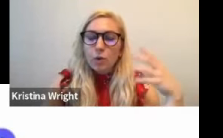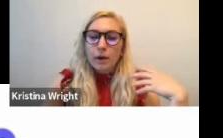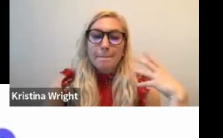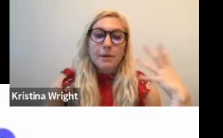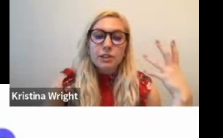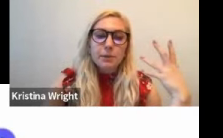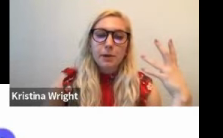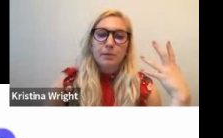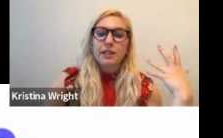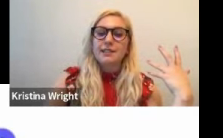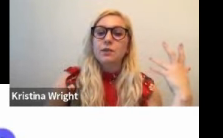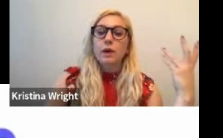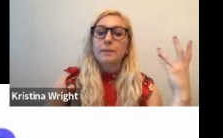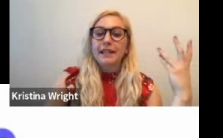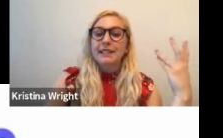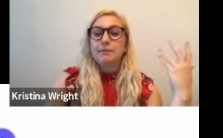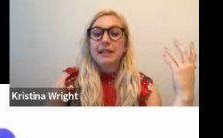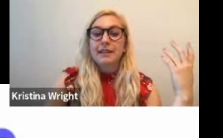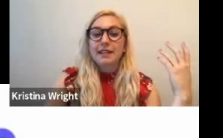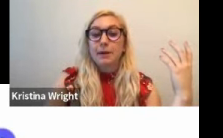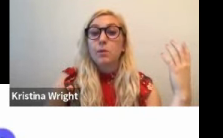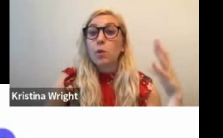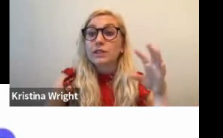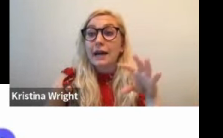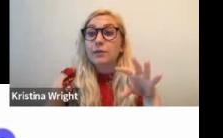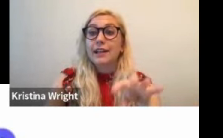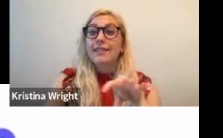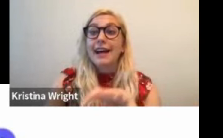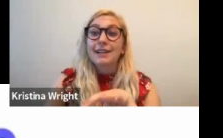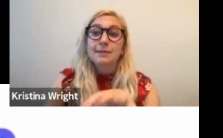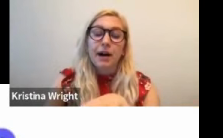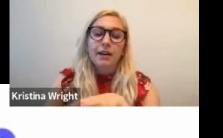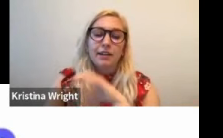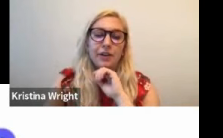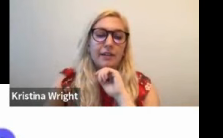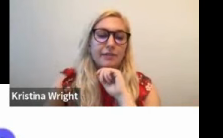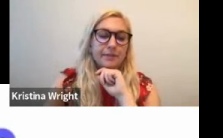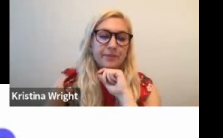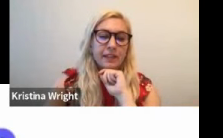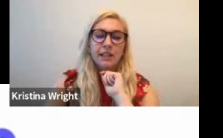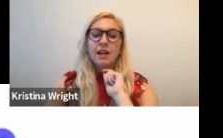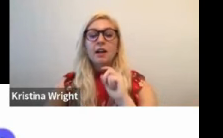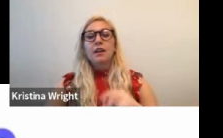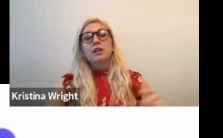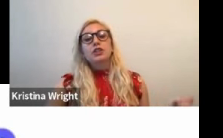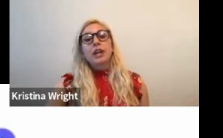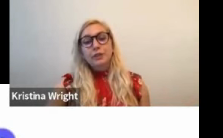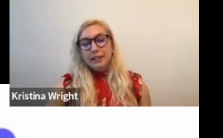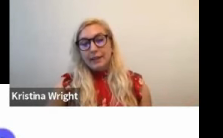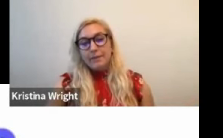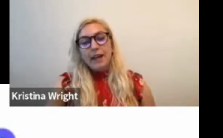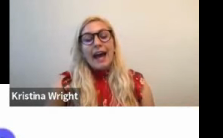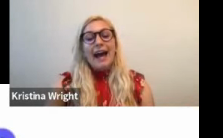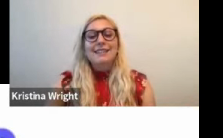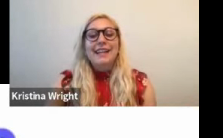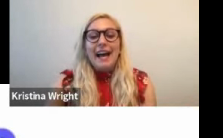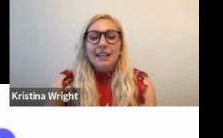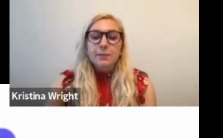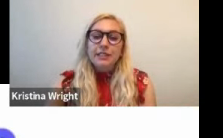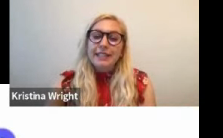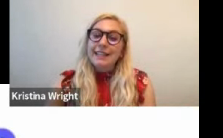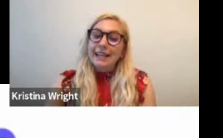bigger or multiple purple dots in one place mean that they spent more time looking at that spot on the graph. Generally,